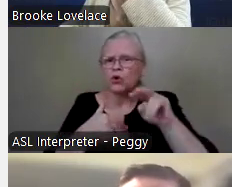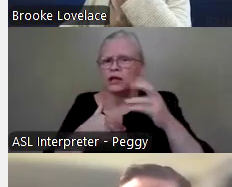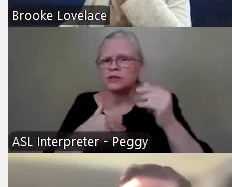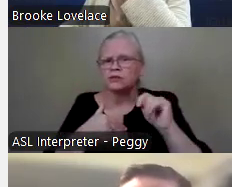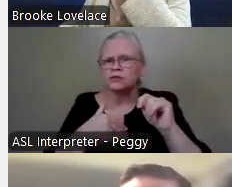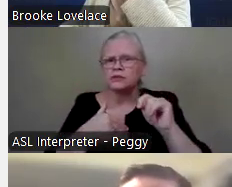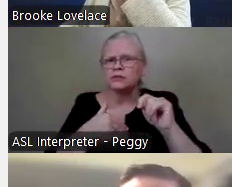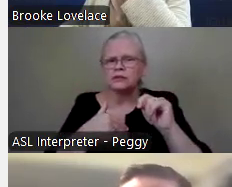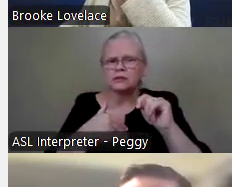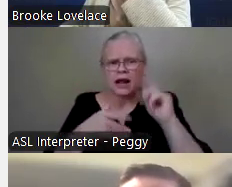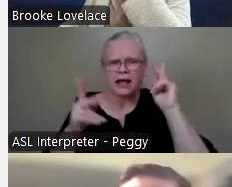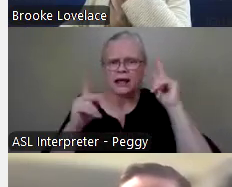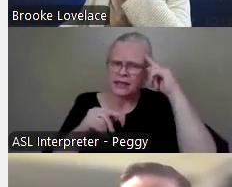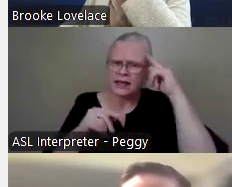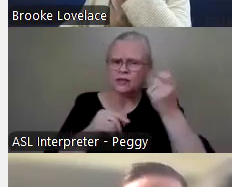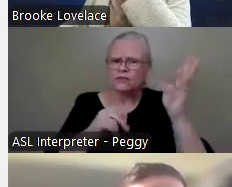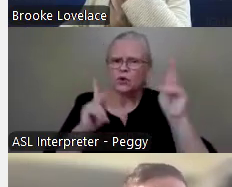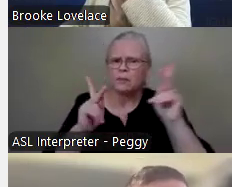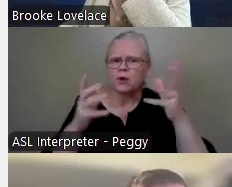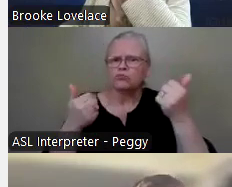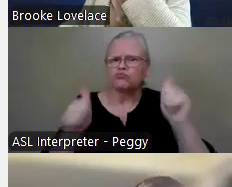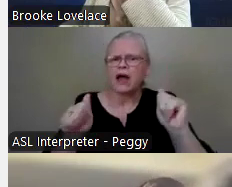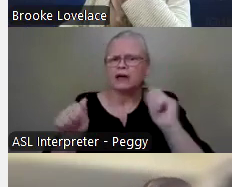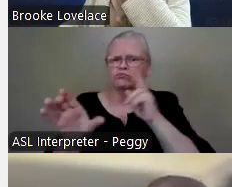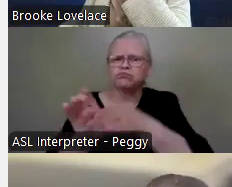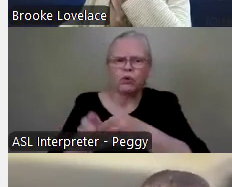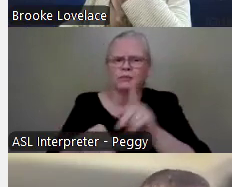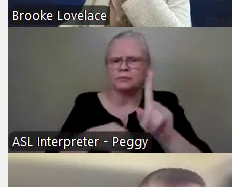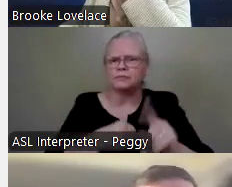Yeah, I think they're trying to join. Okay.